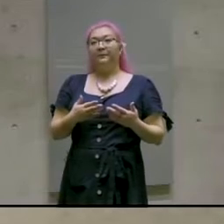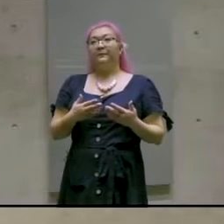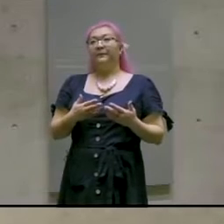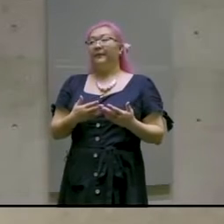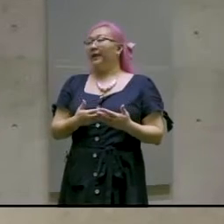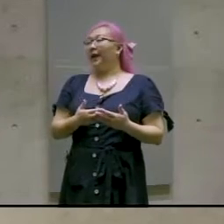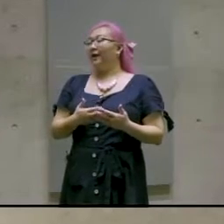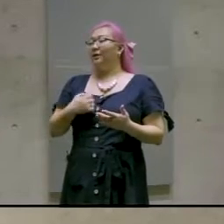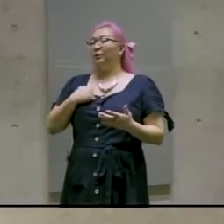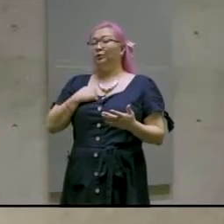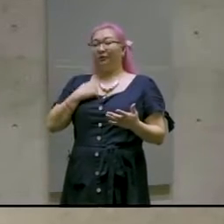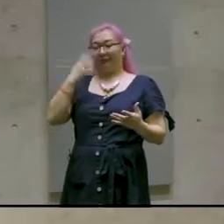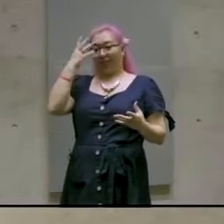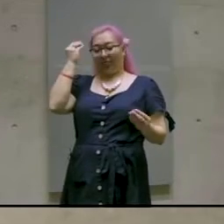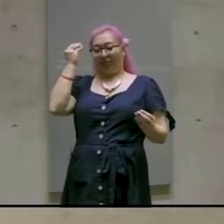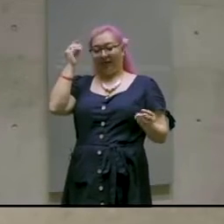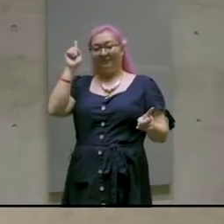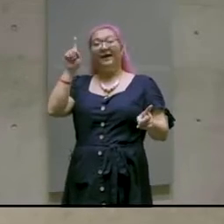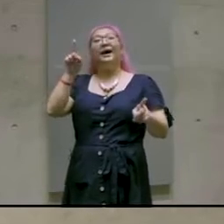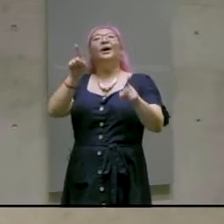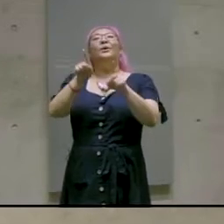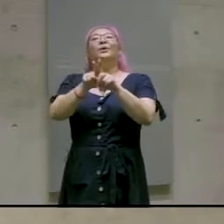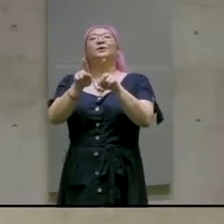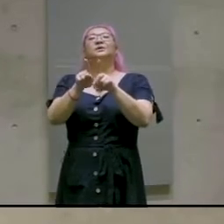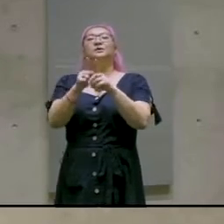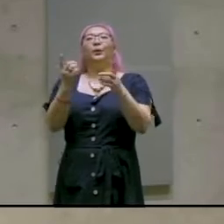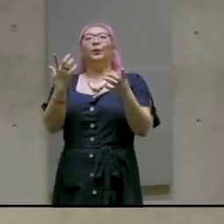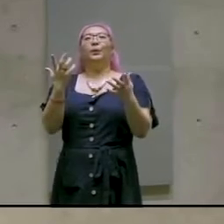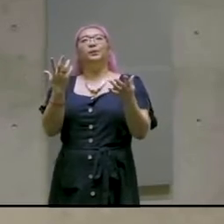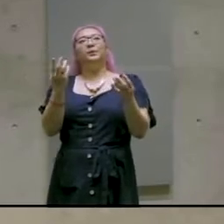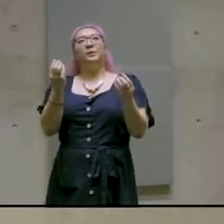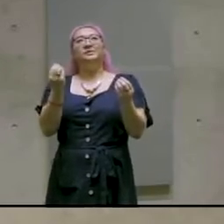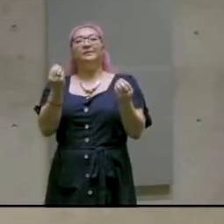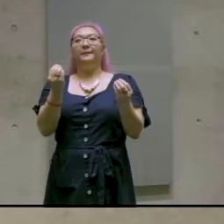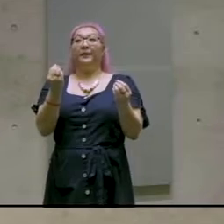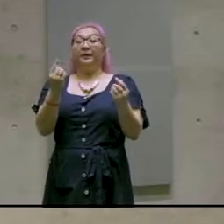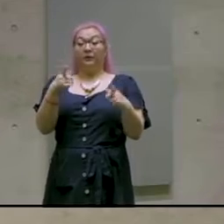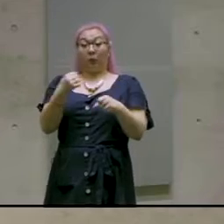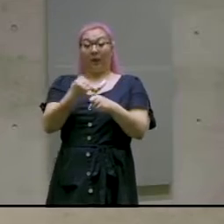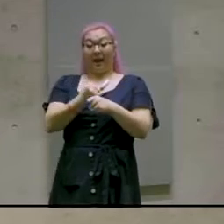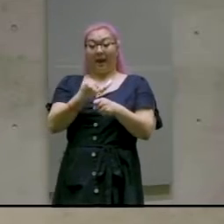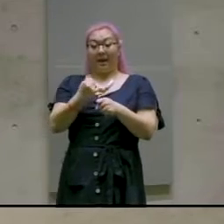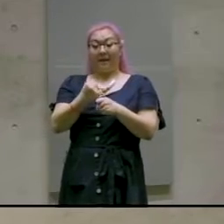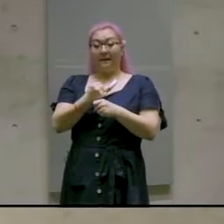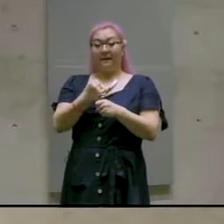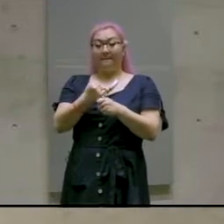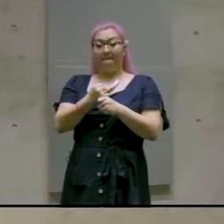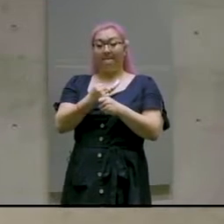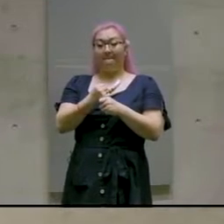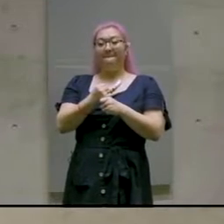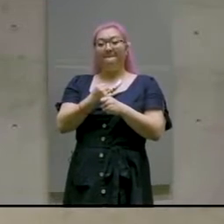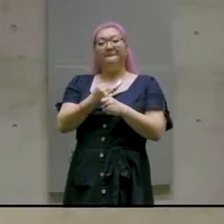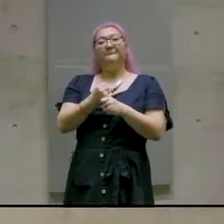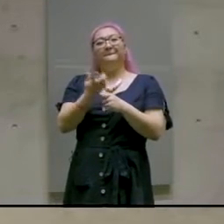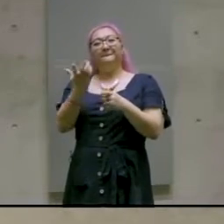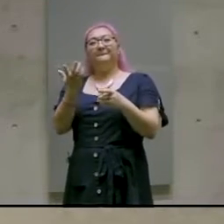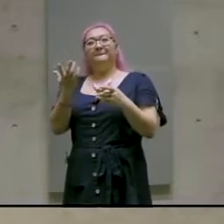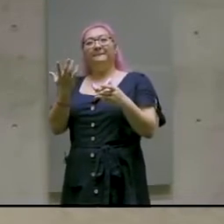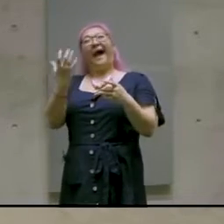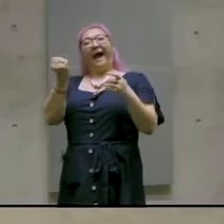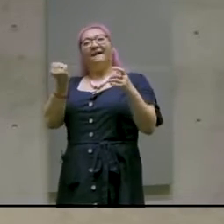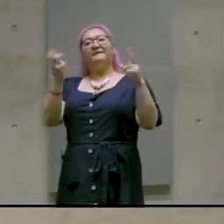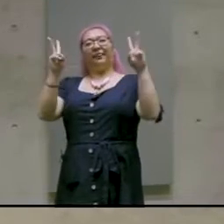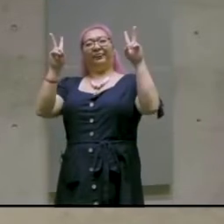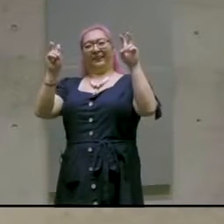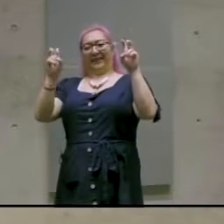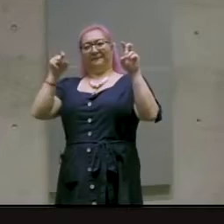sorry, lost my thread a little. It's also something where the kind of the game is oriented towards kind of romance as a thematic element, which